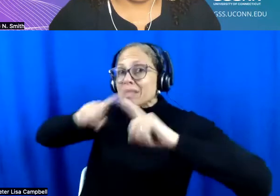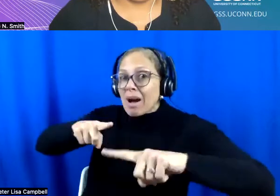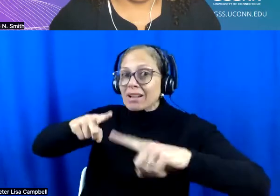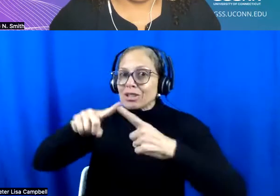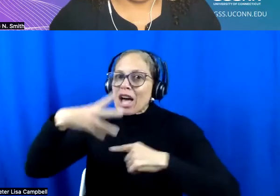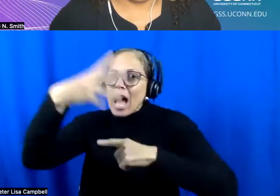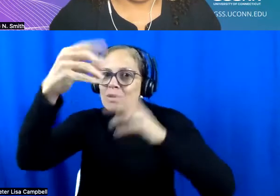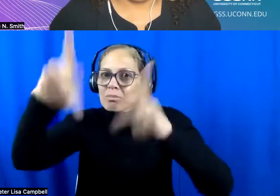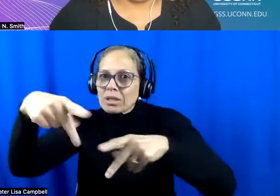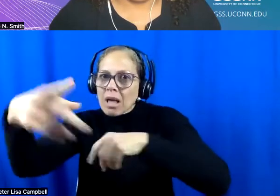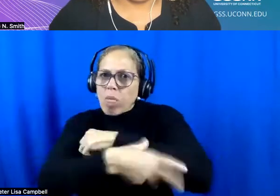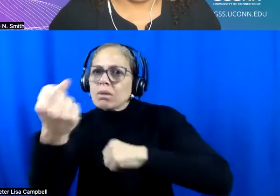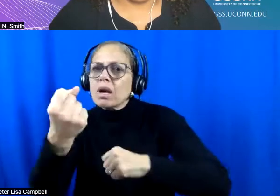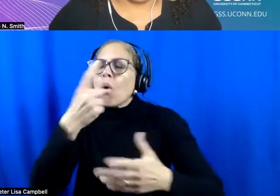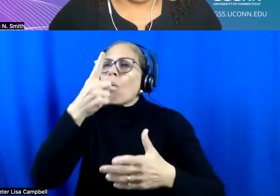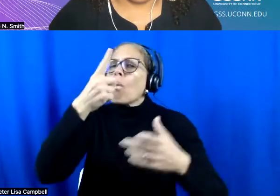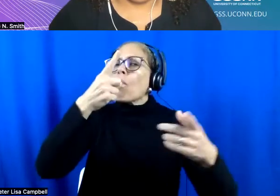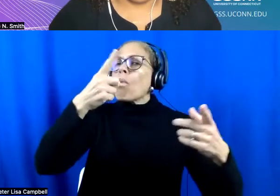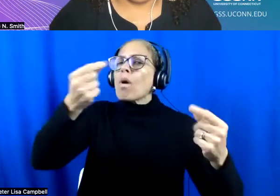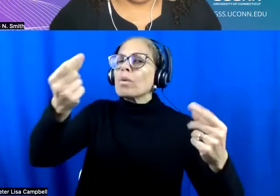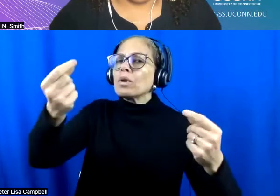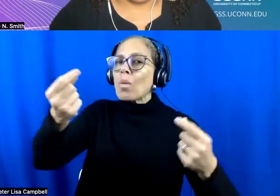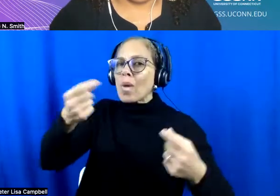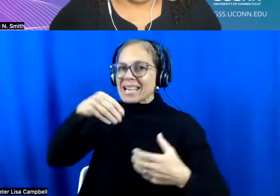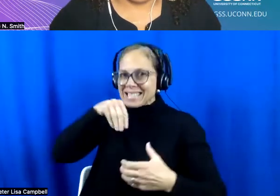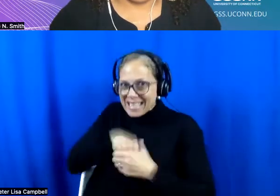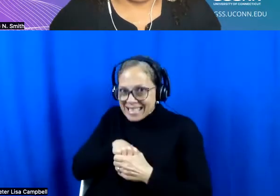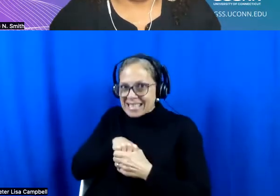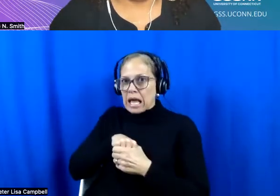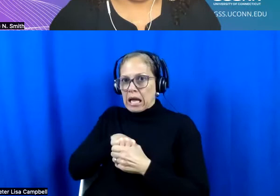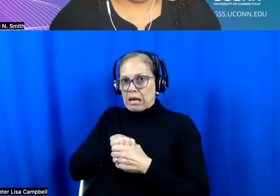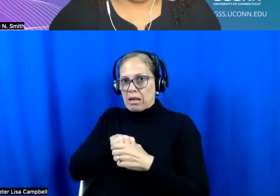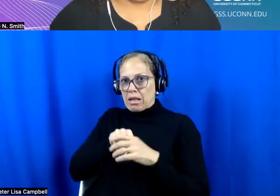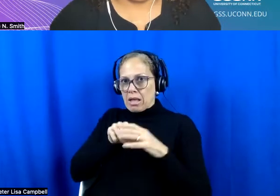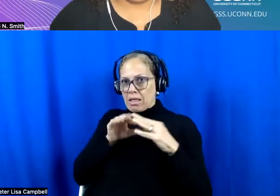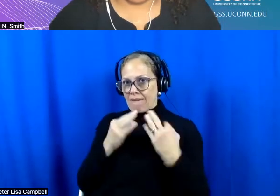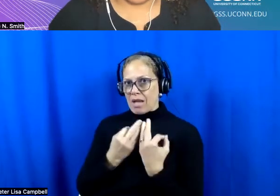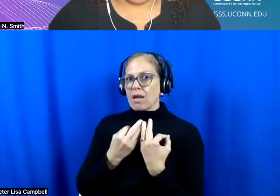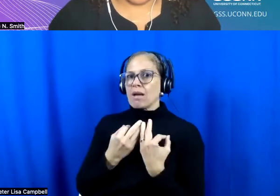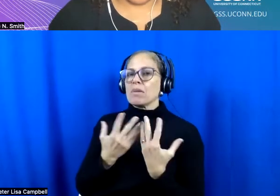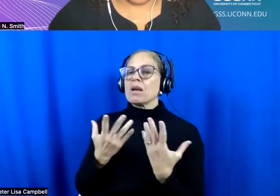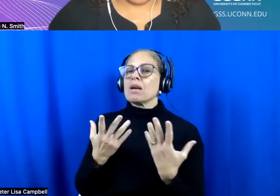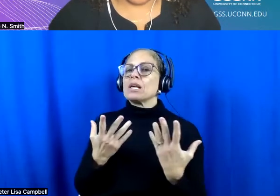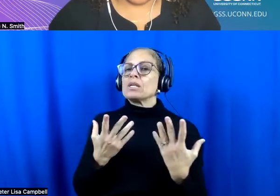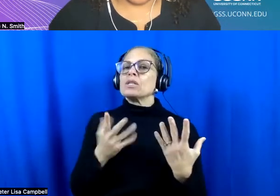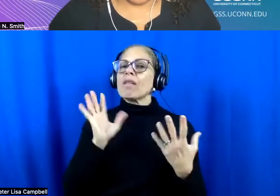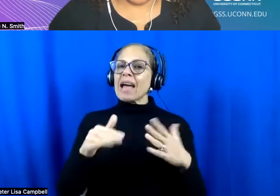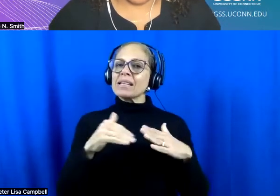outsider. What do we do when the harm doer is inside? And so it's foundational for me